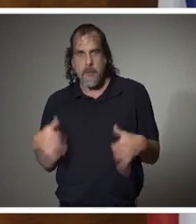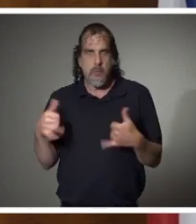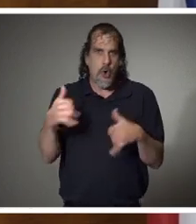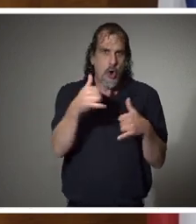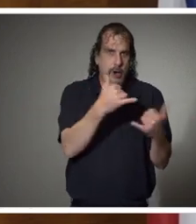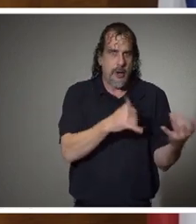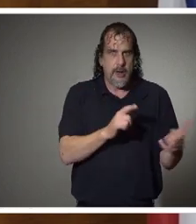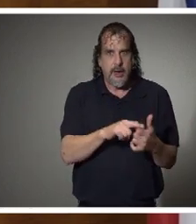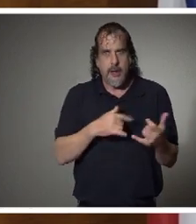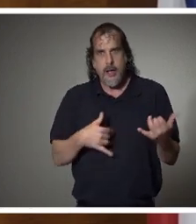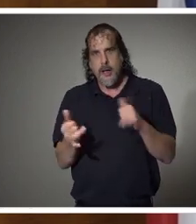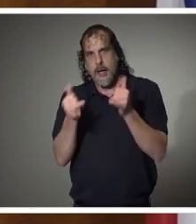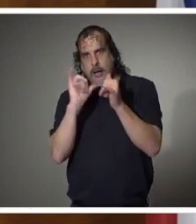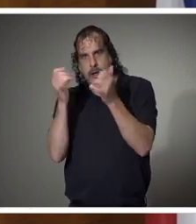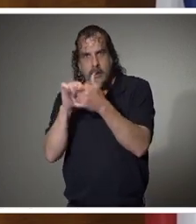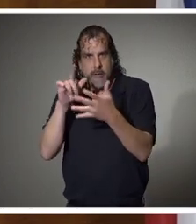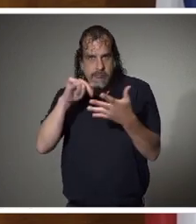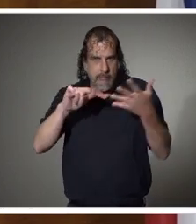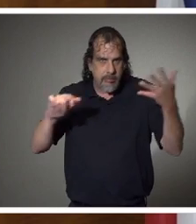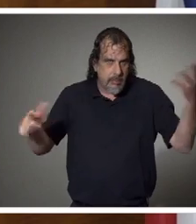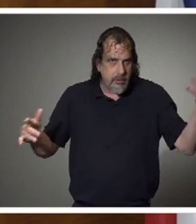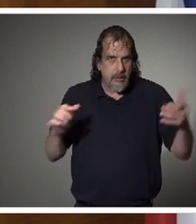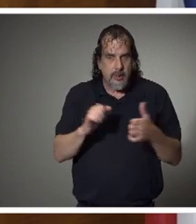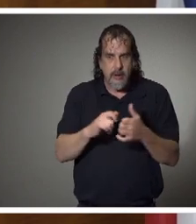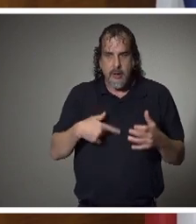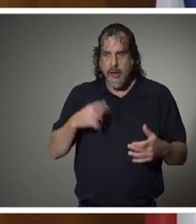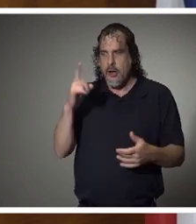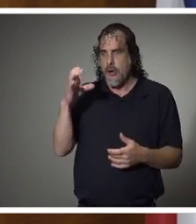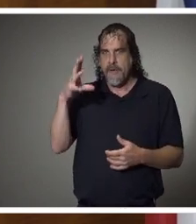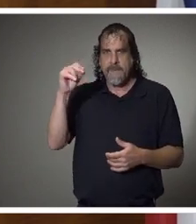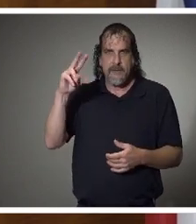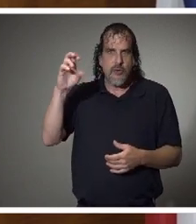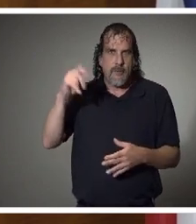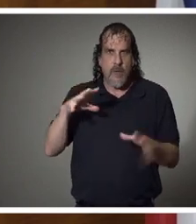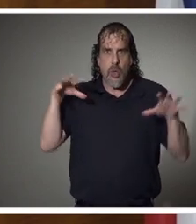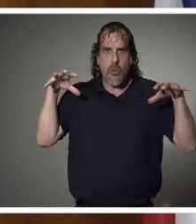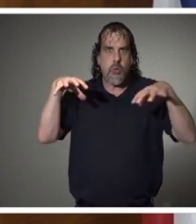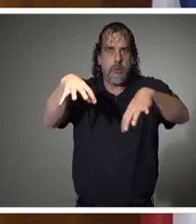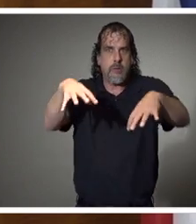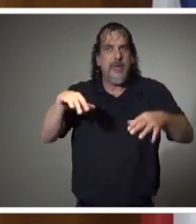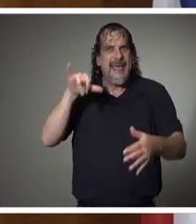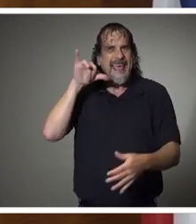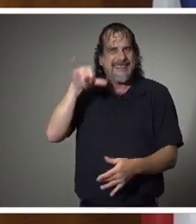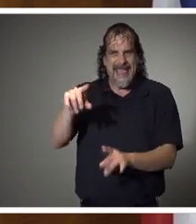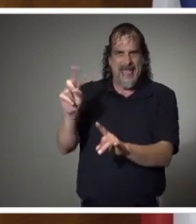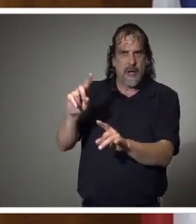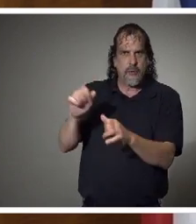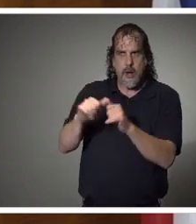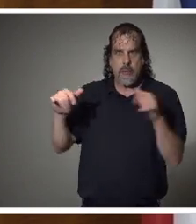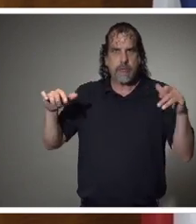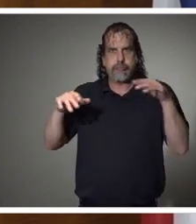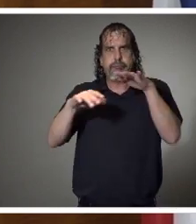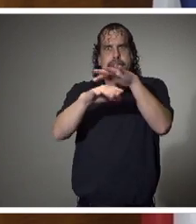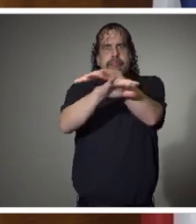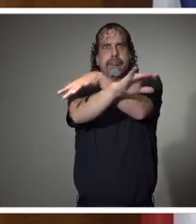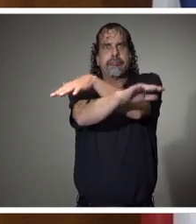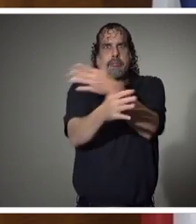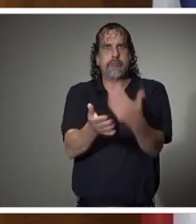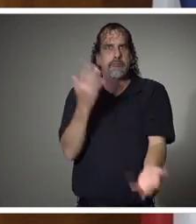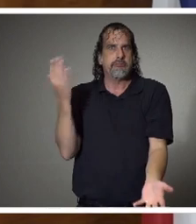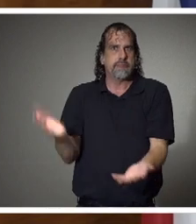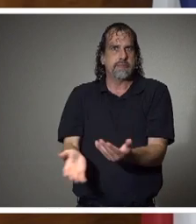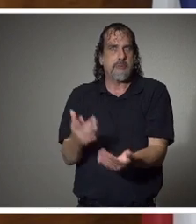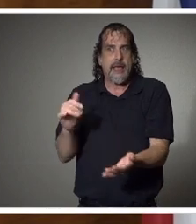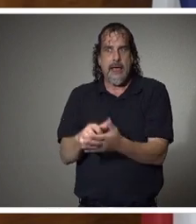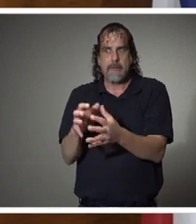hanging out at the local park in groups of 150 or 200. That's really where the community spread and community outbreak has occurred in